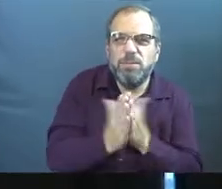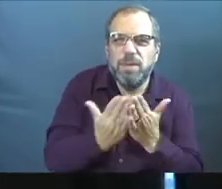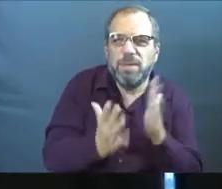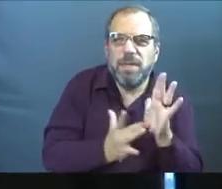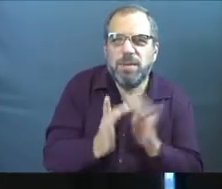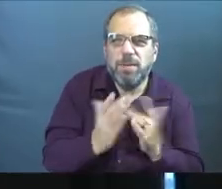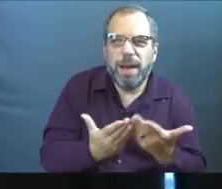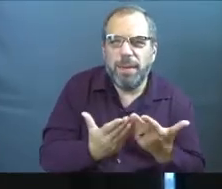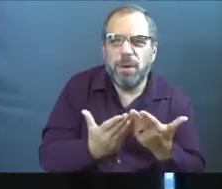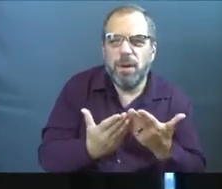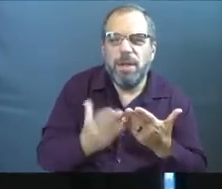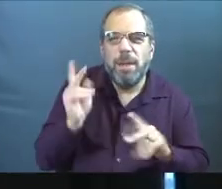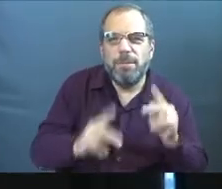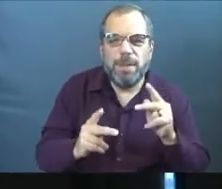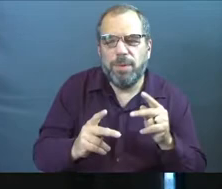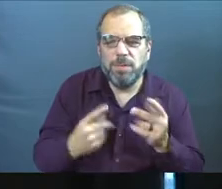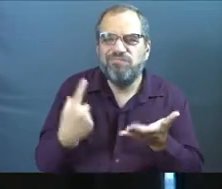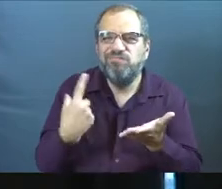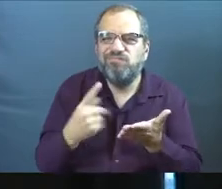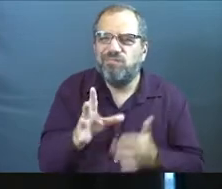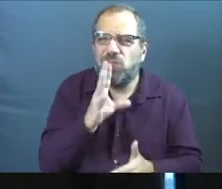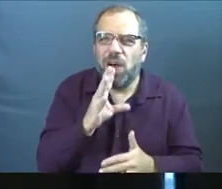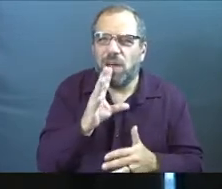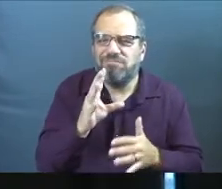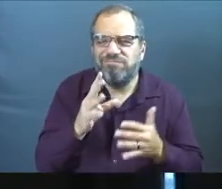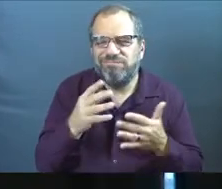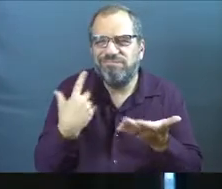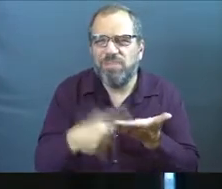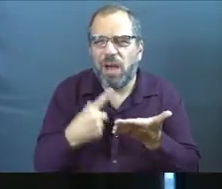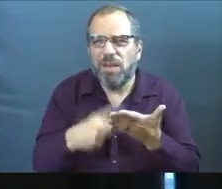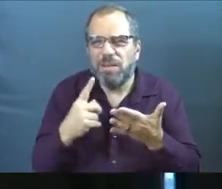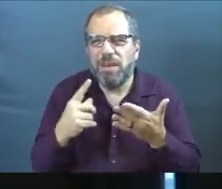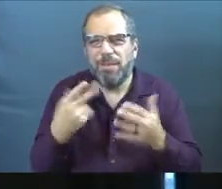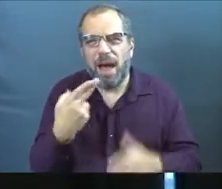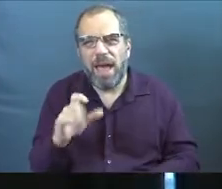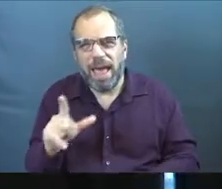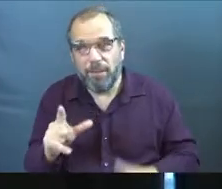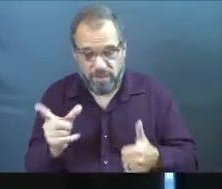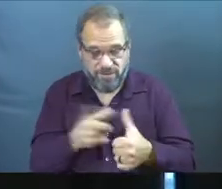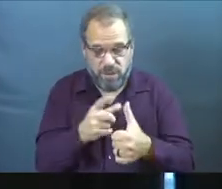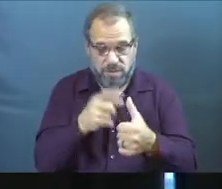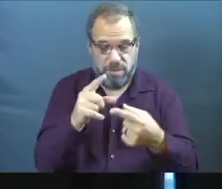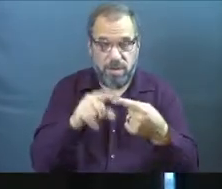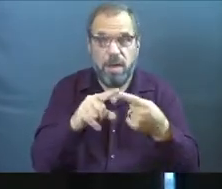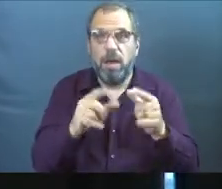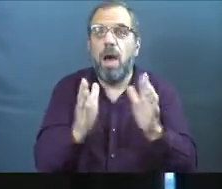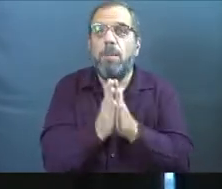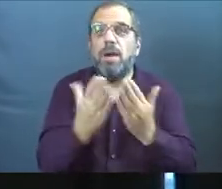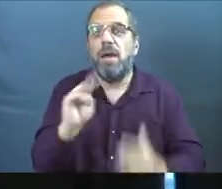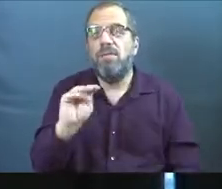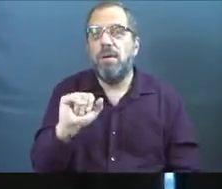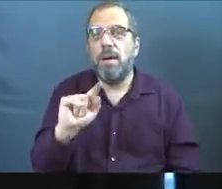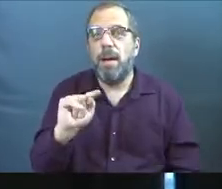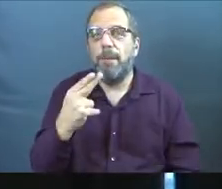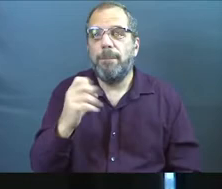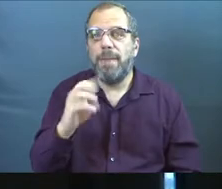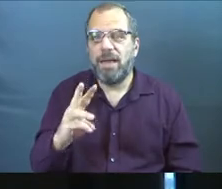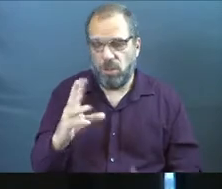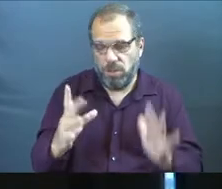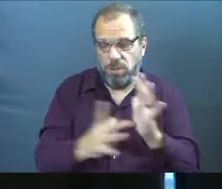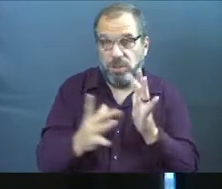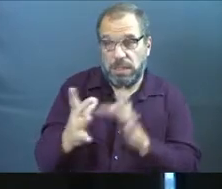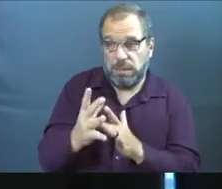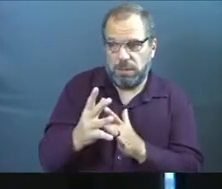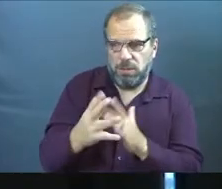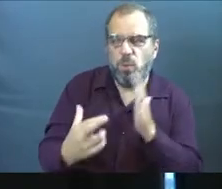where people are referencing and talking about hell and what it will be like. And so the first one, in the book of Matthew, we have Jesus make a few